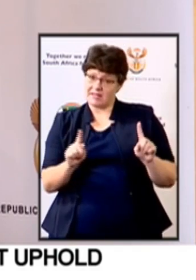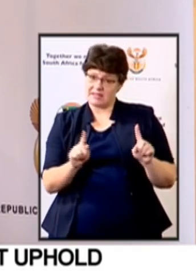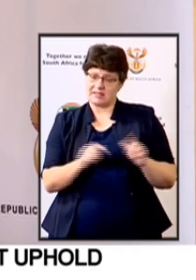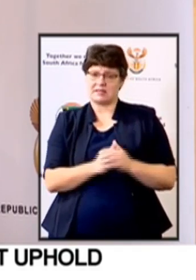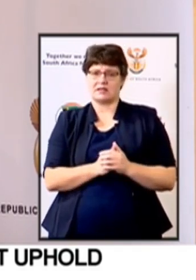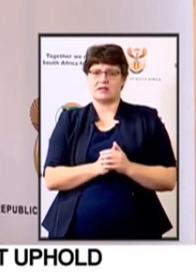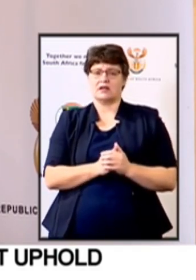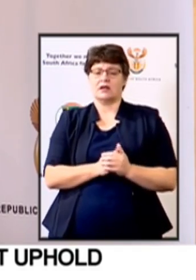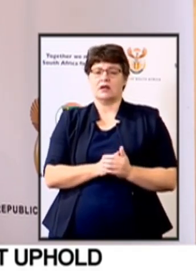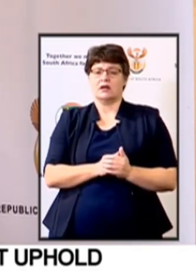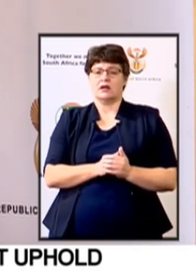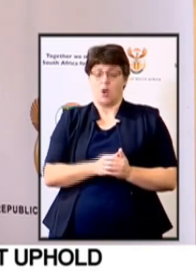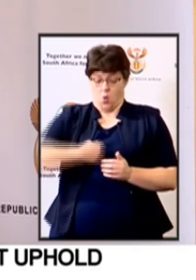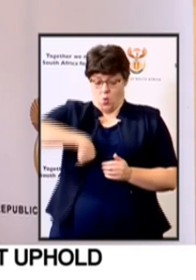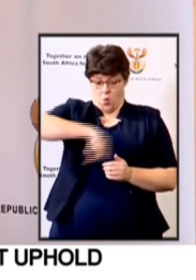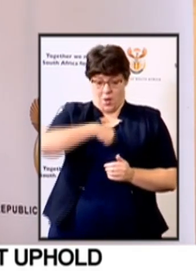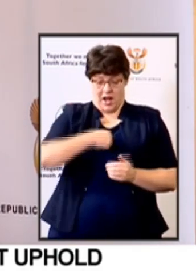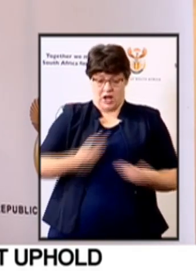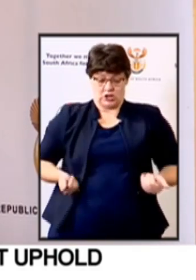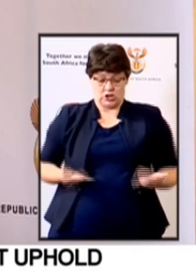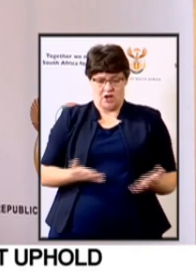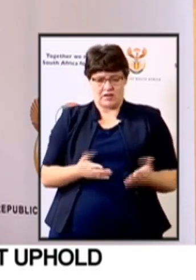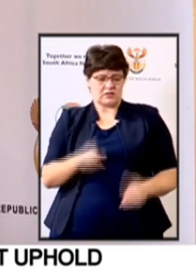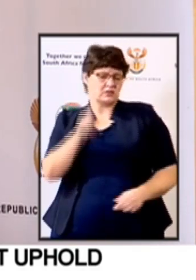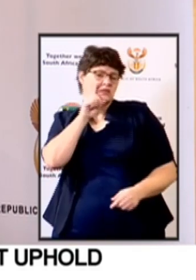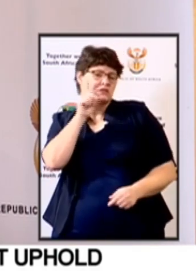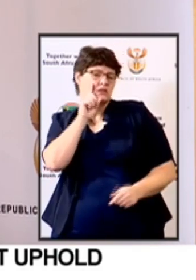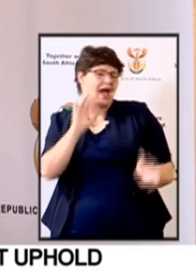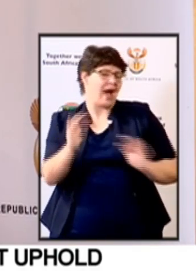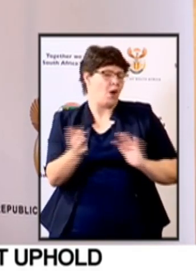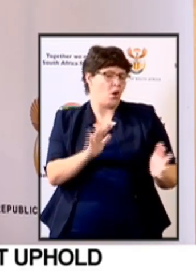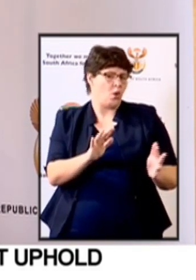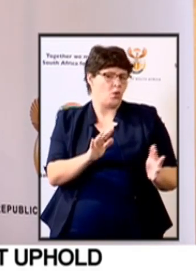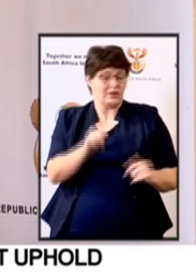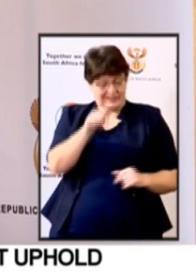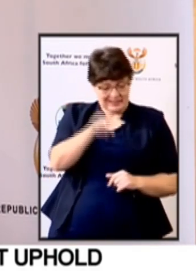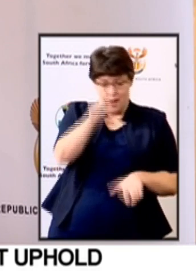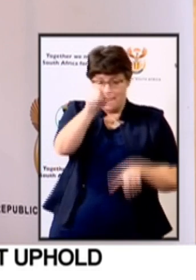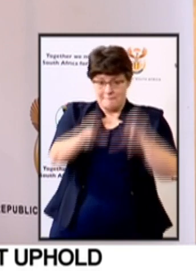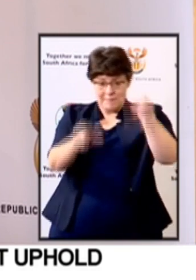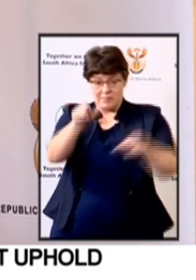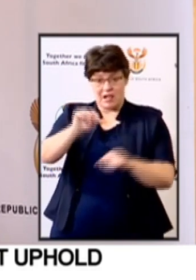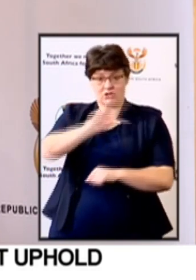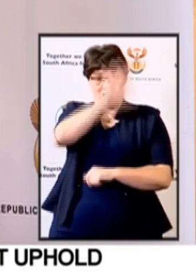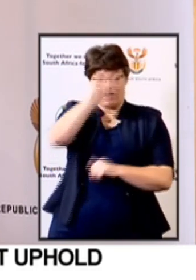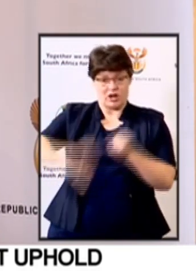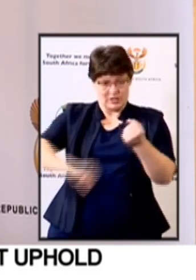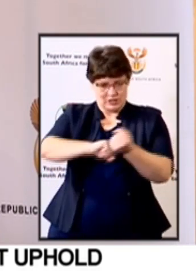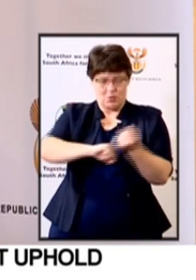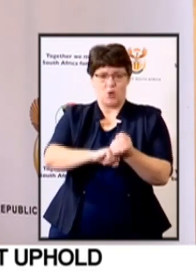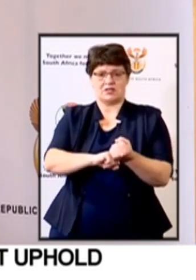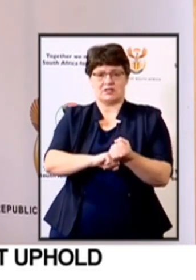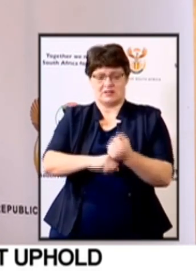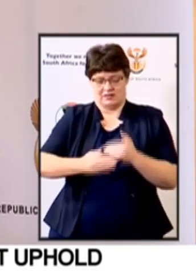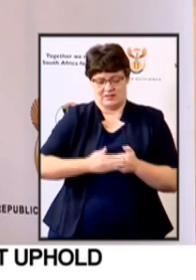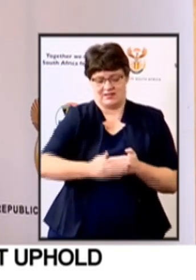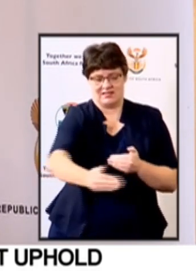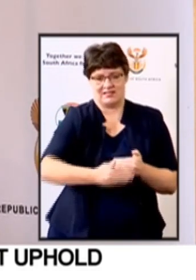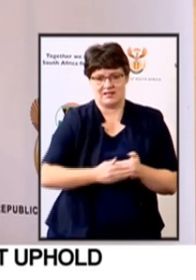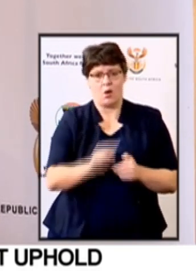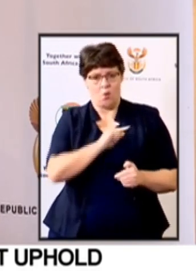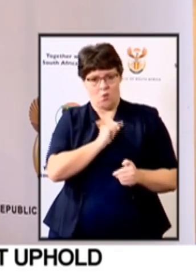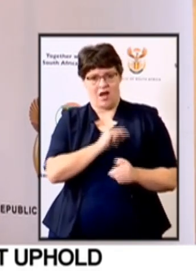true test as the public service will be how we support the citizens of our country during this period of